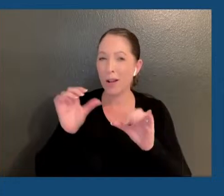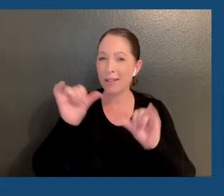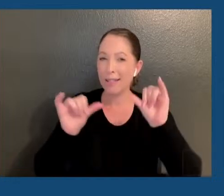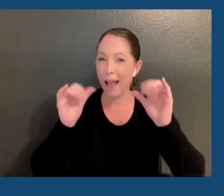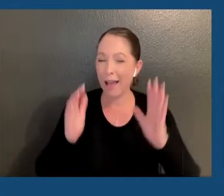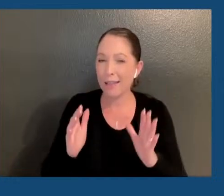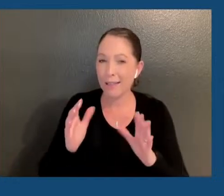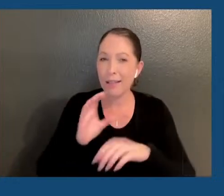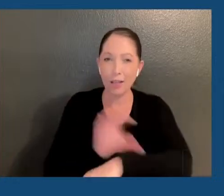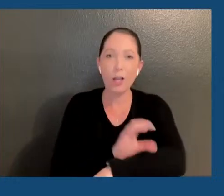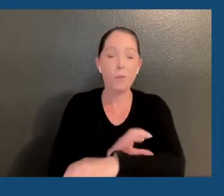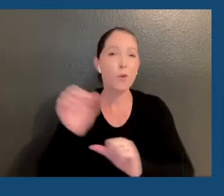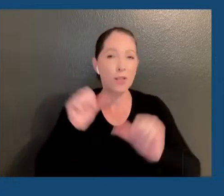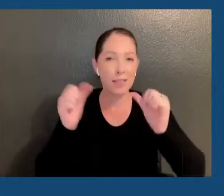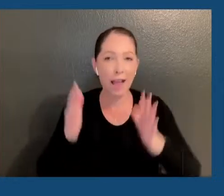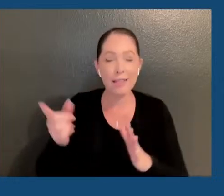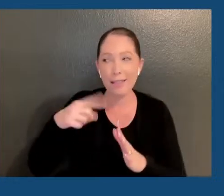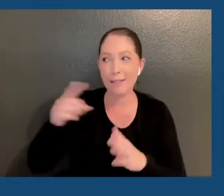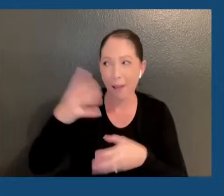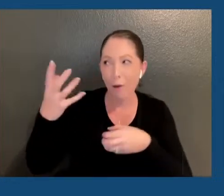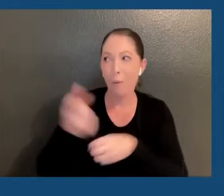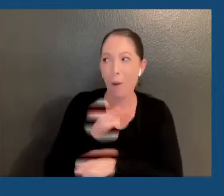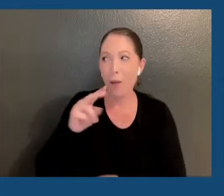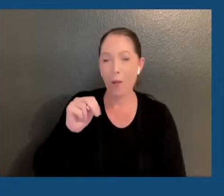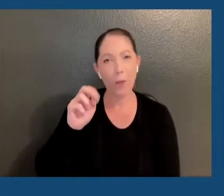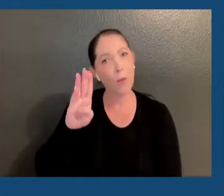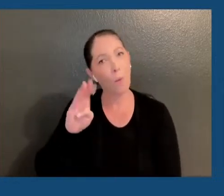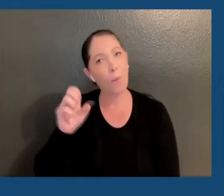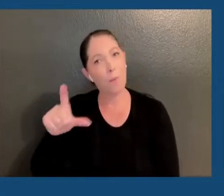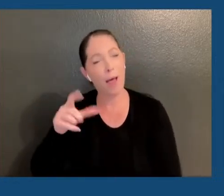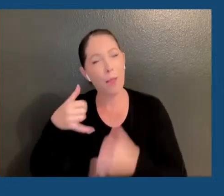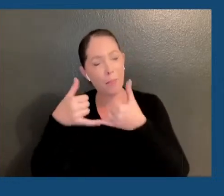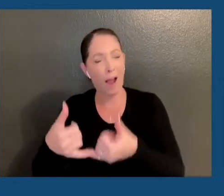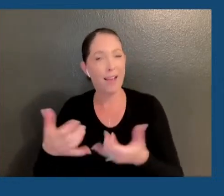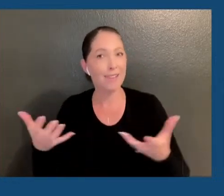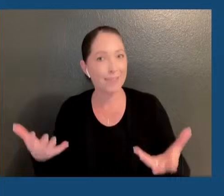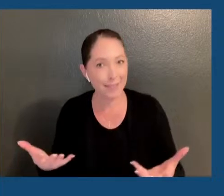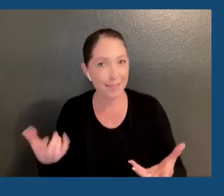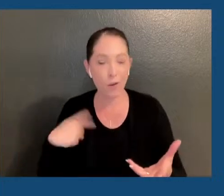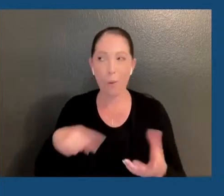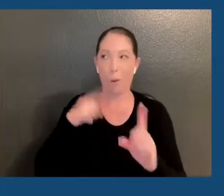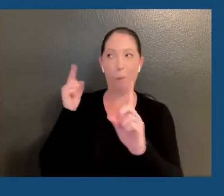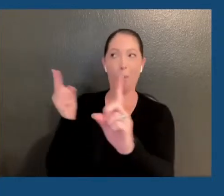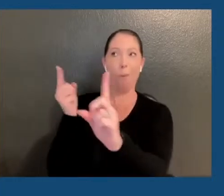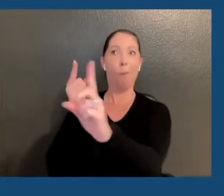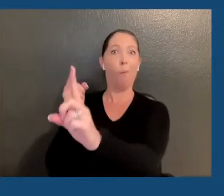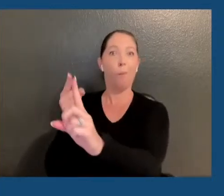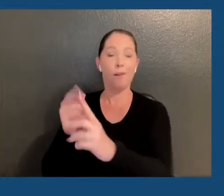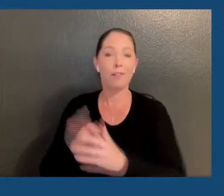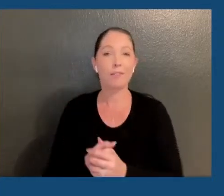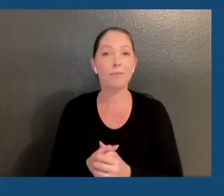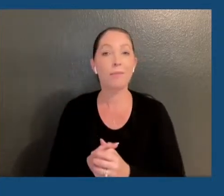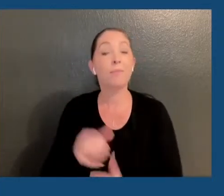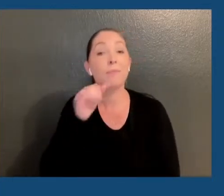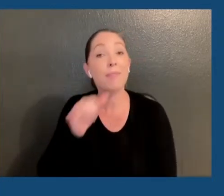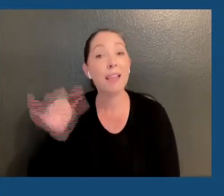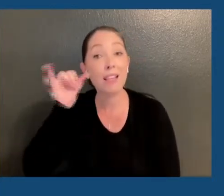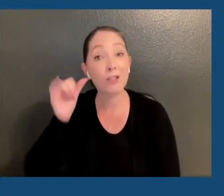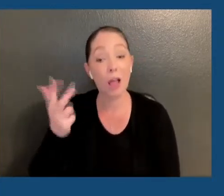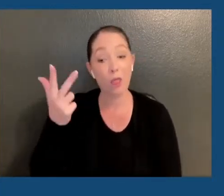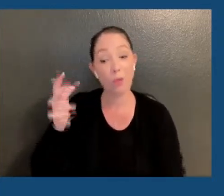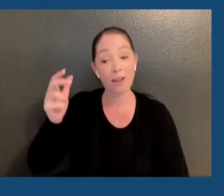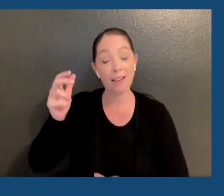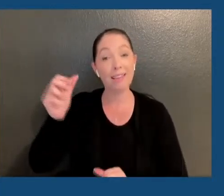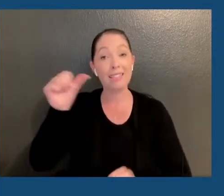very, very ambitious. And yesterday, 3 scientists won Nobel Prize in